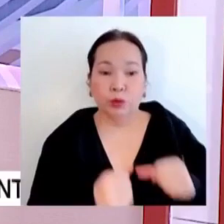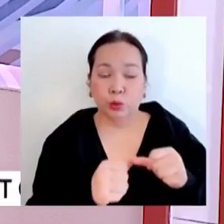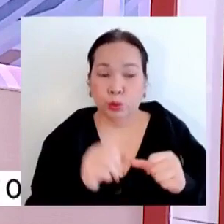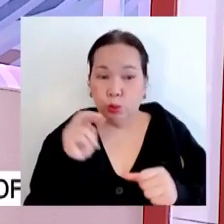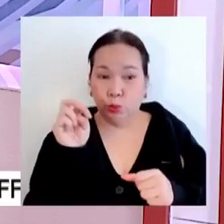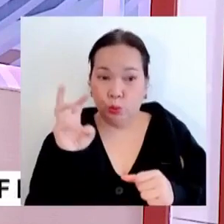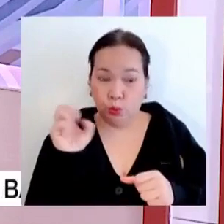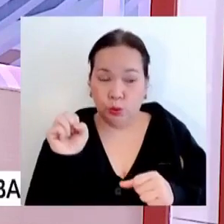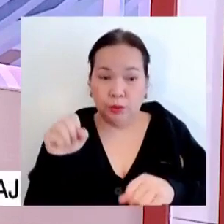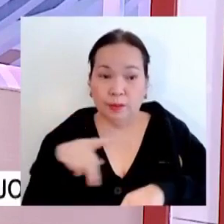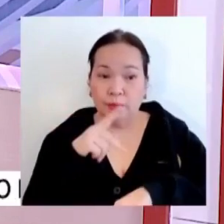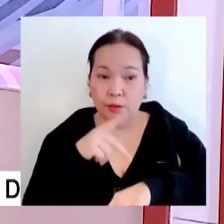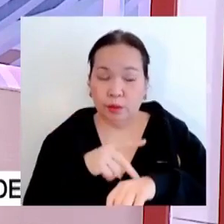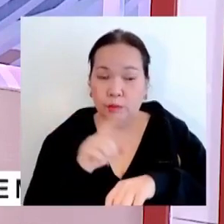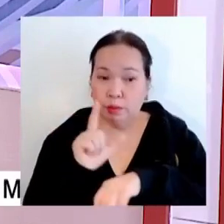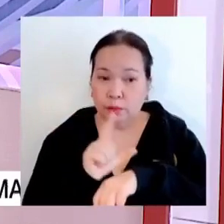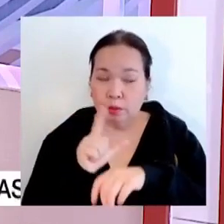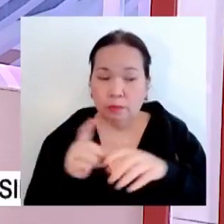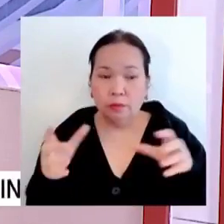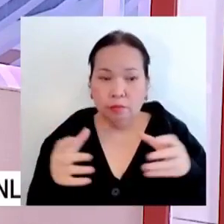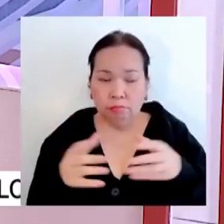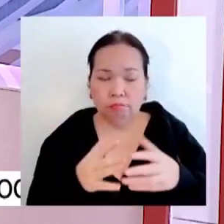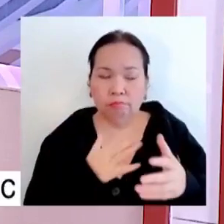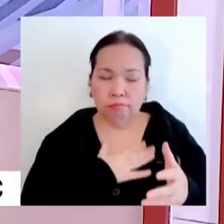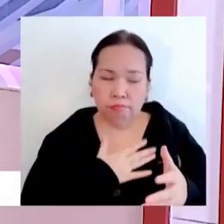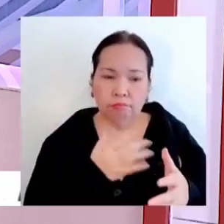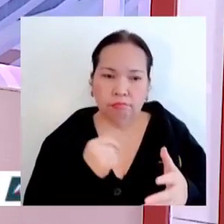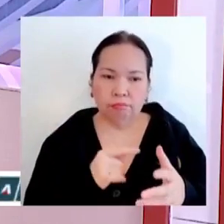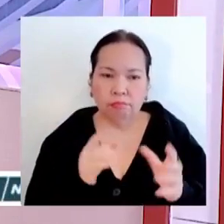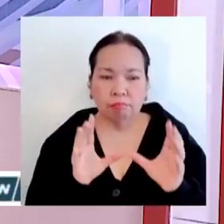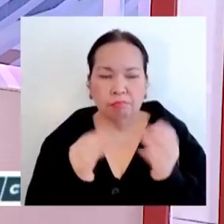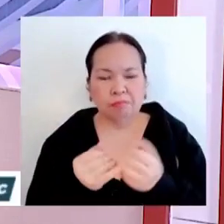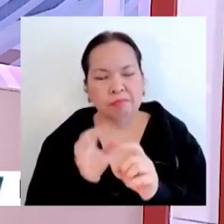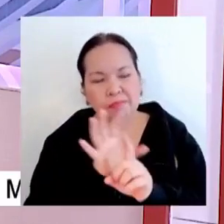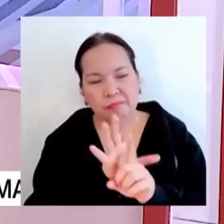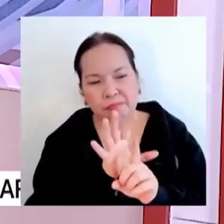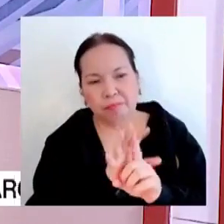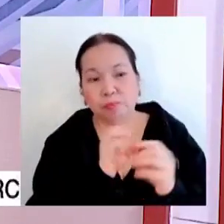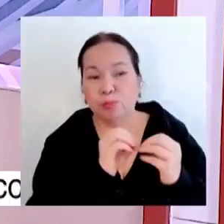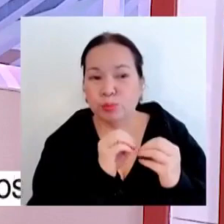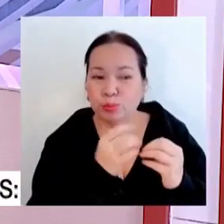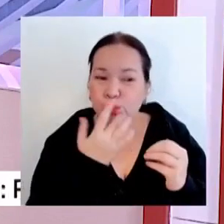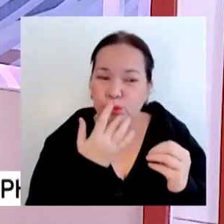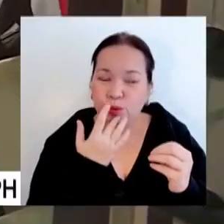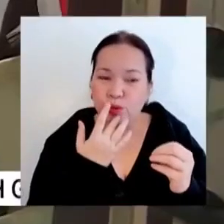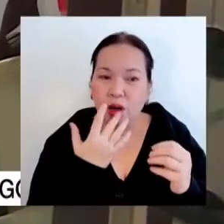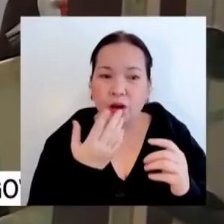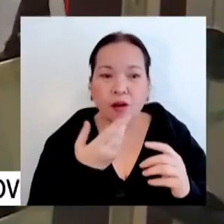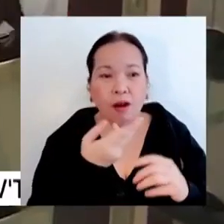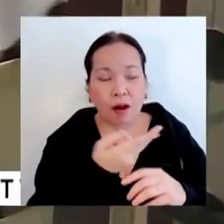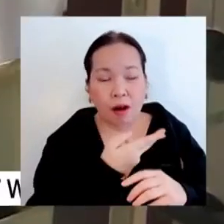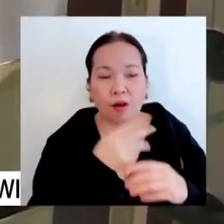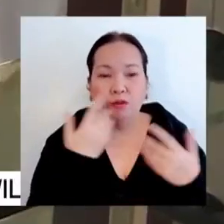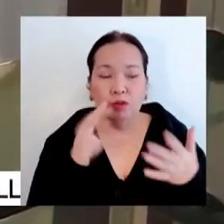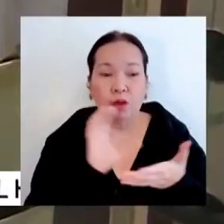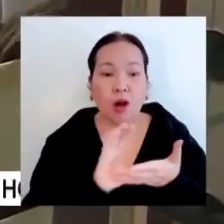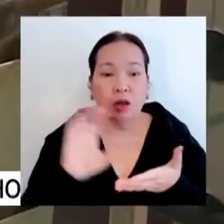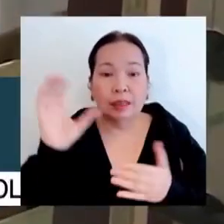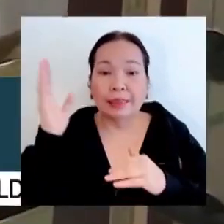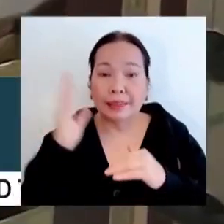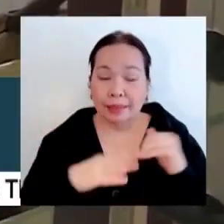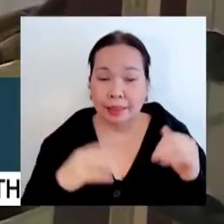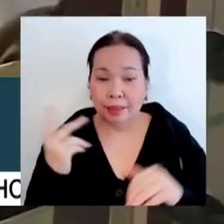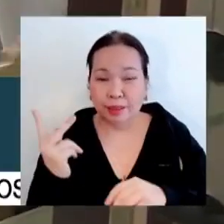Labor Department admits companies still prefer hiring those who finished college compared to K-12 graduates. And even if they get